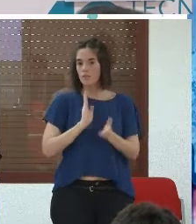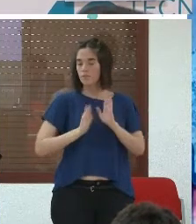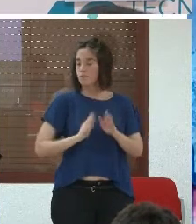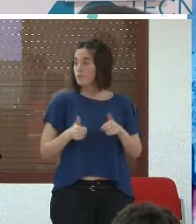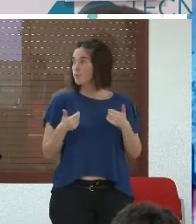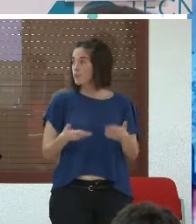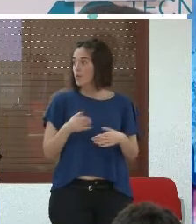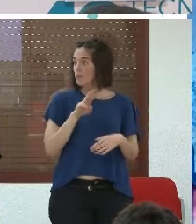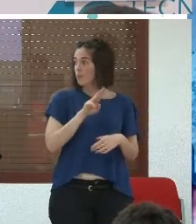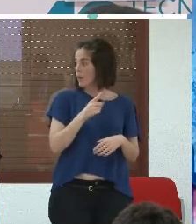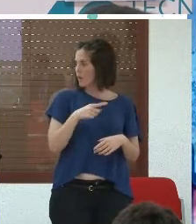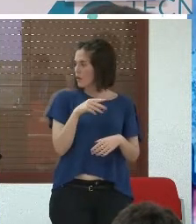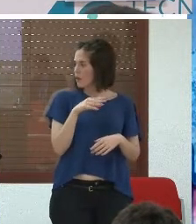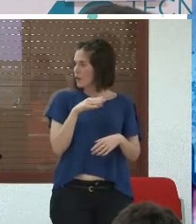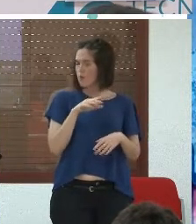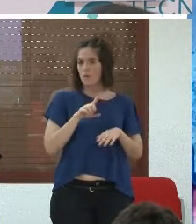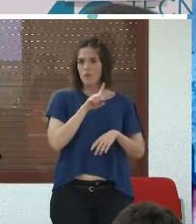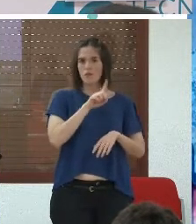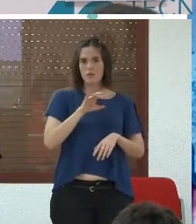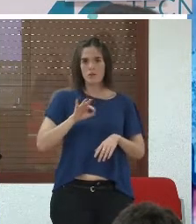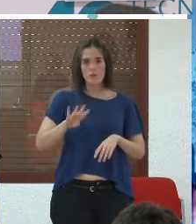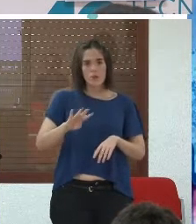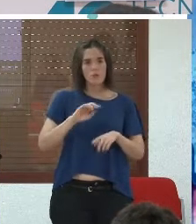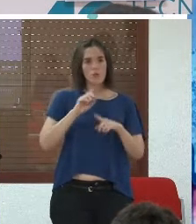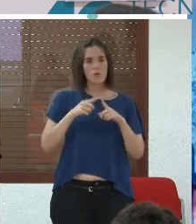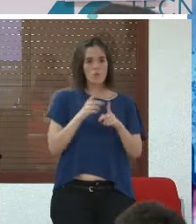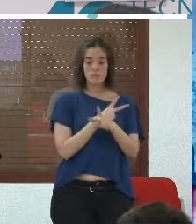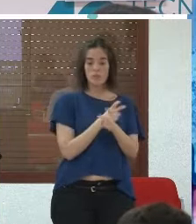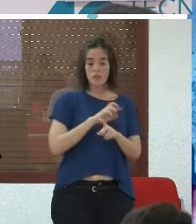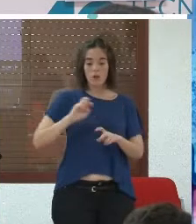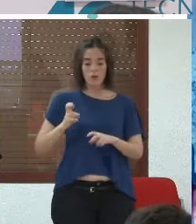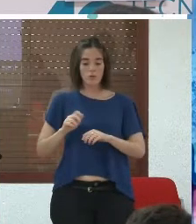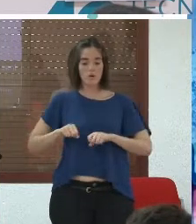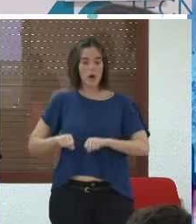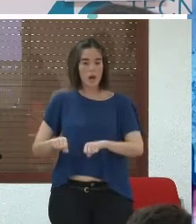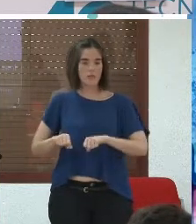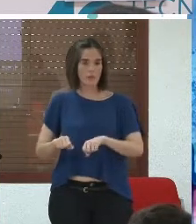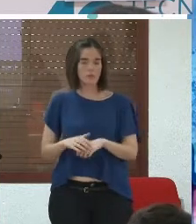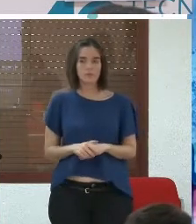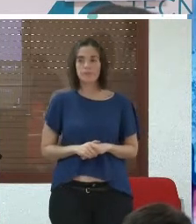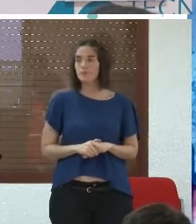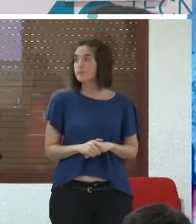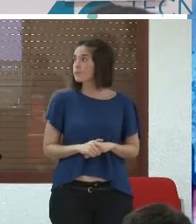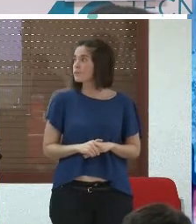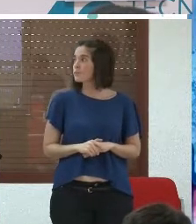2 main controllers, 2 PC104, one of them for the exoskeleton part.